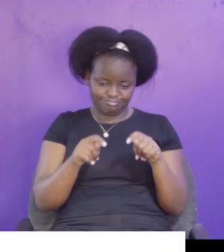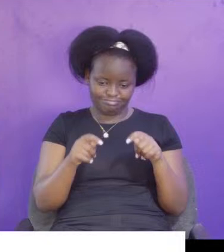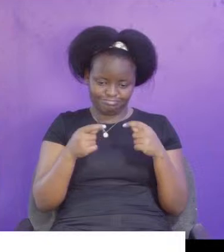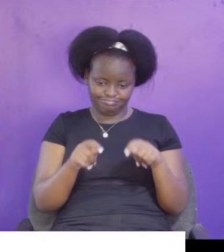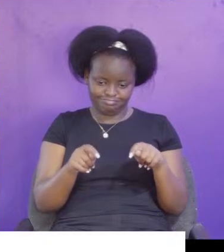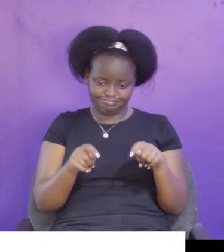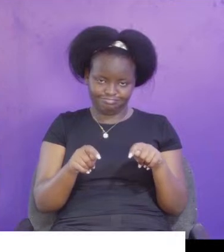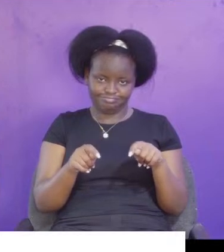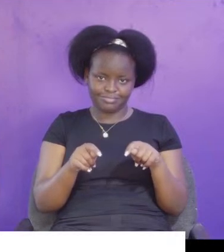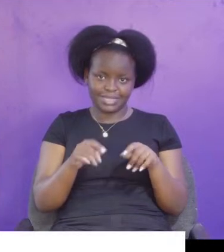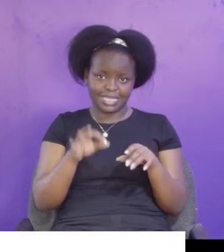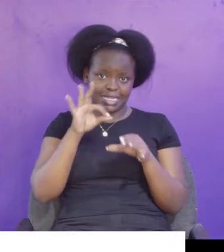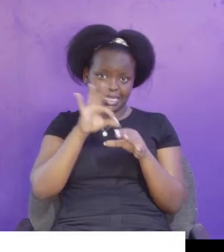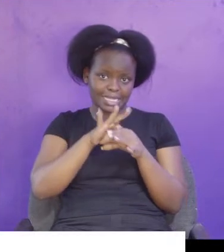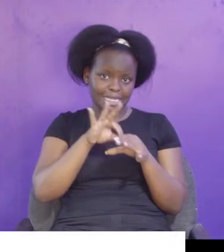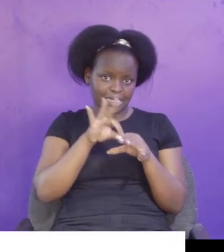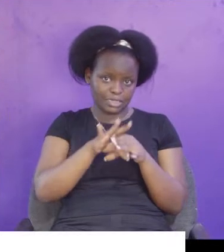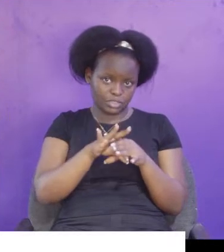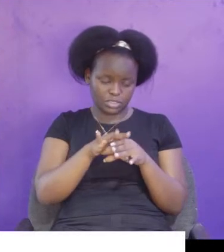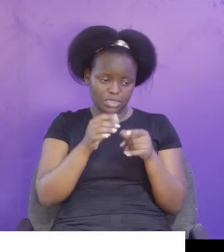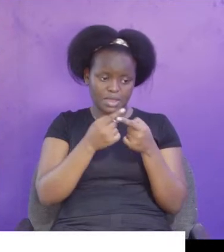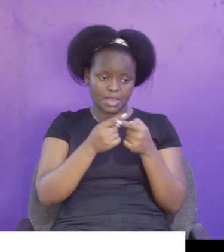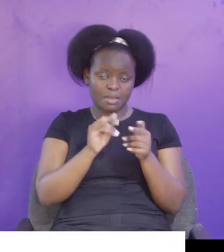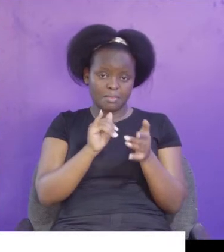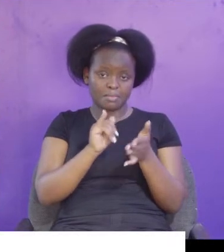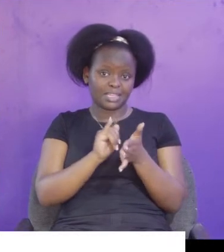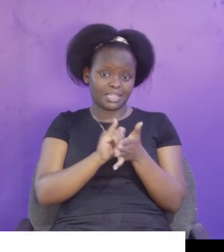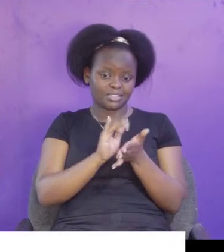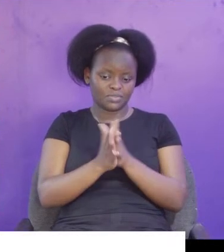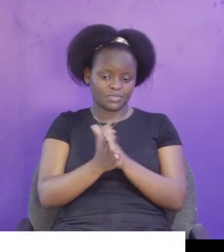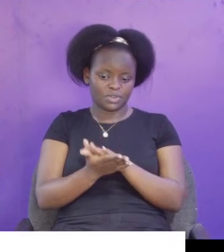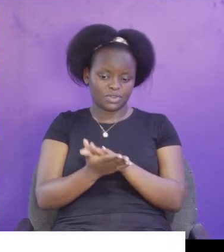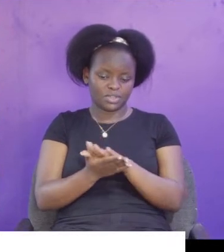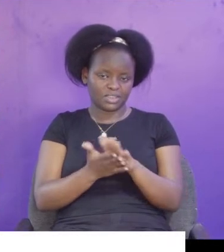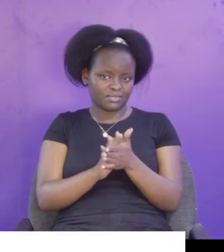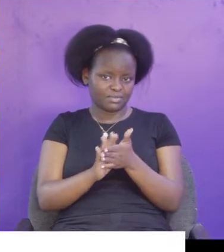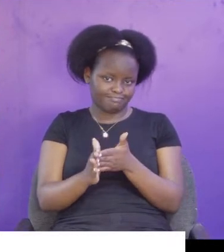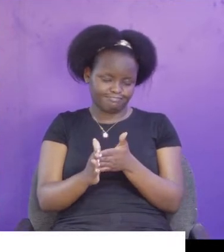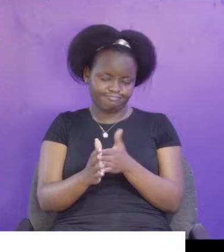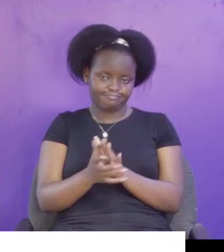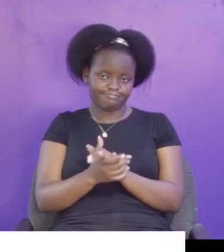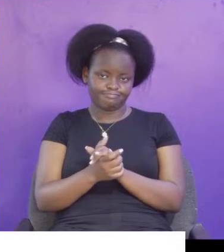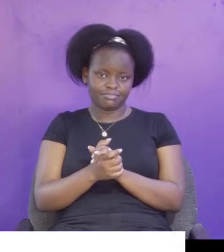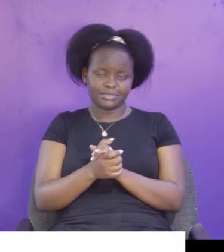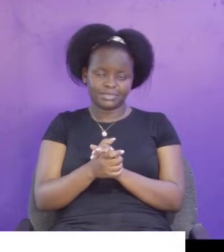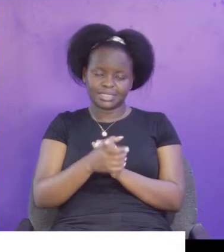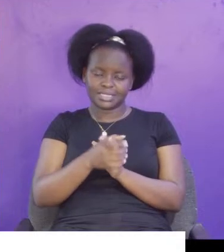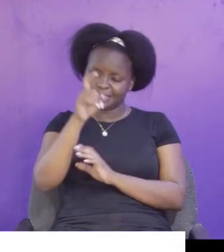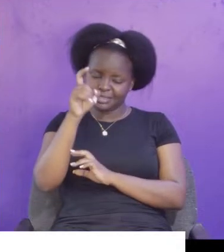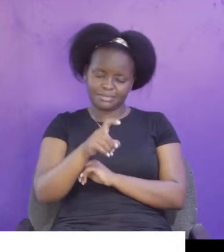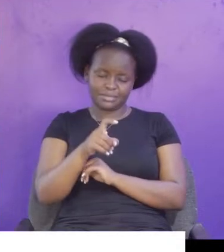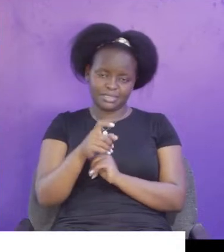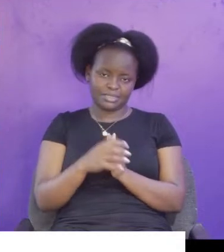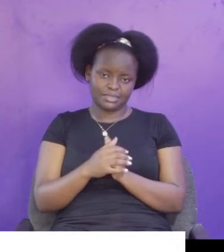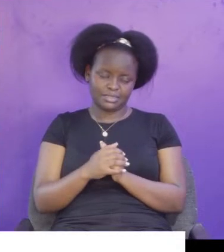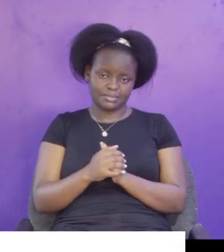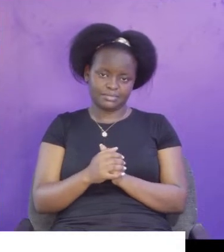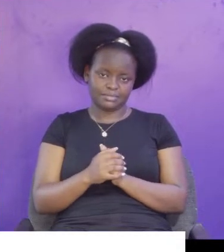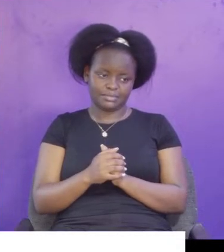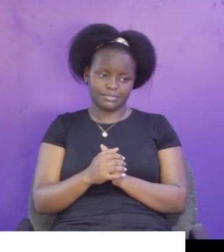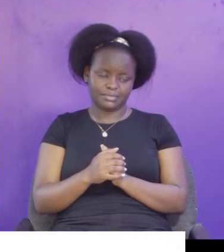elections, but that forgiveness is paramount. So please don't